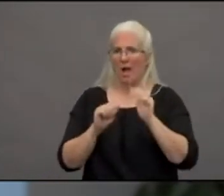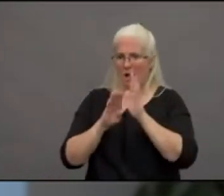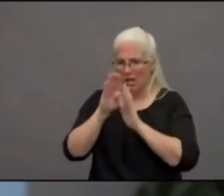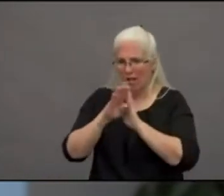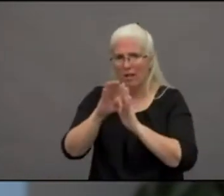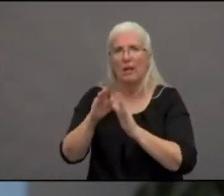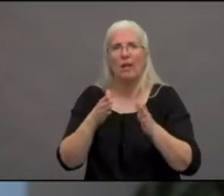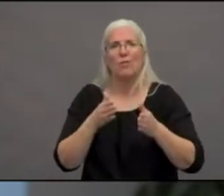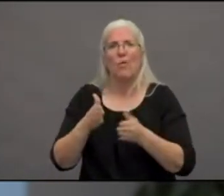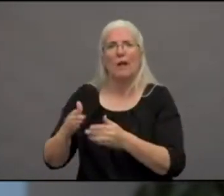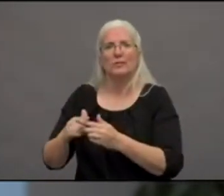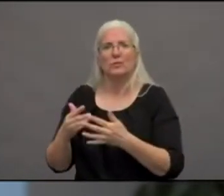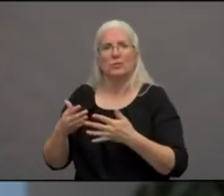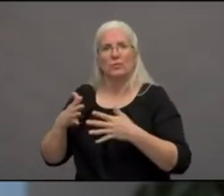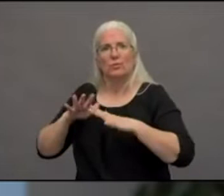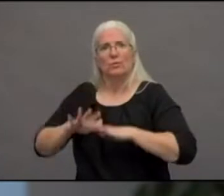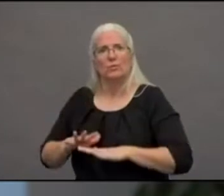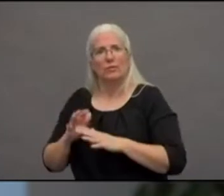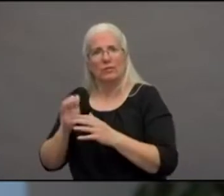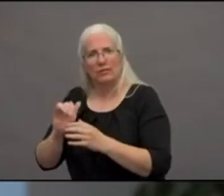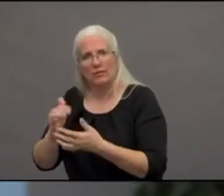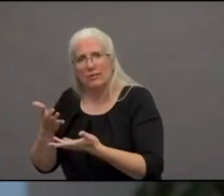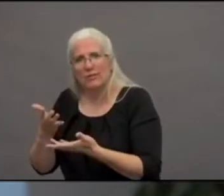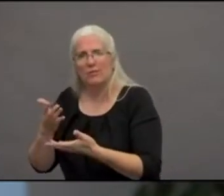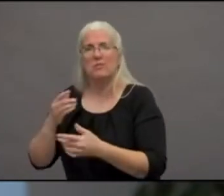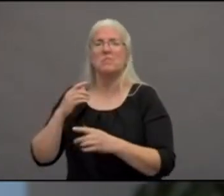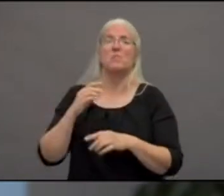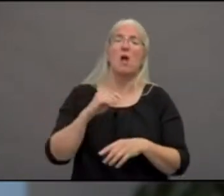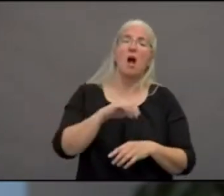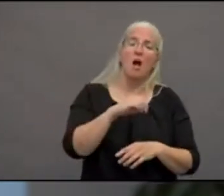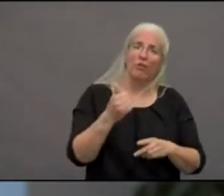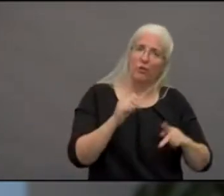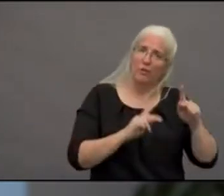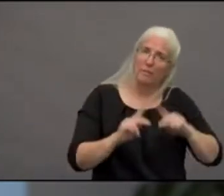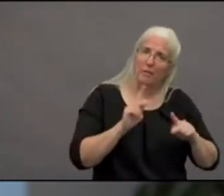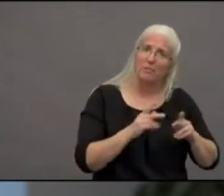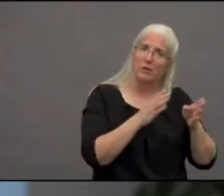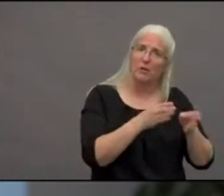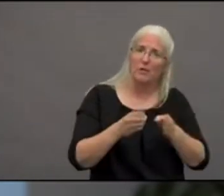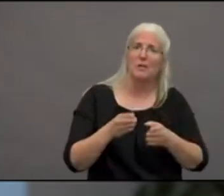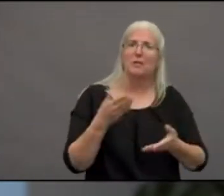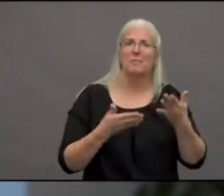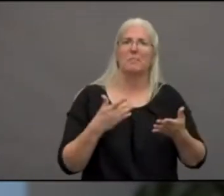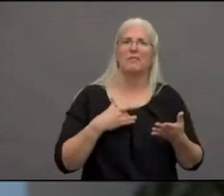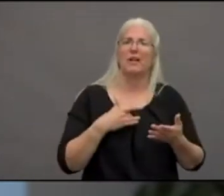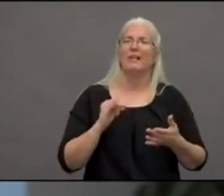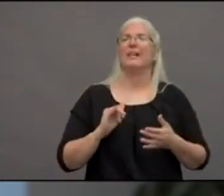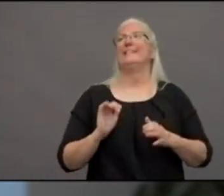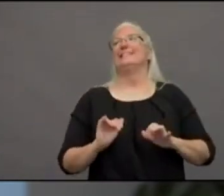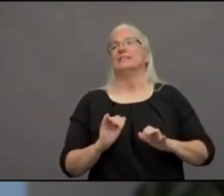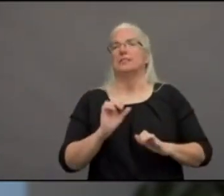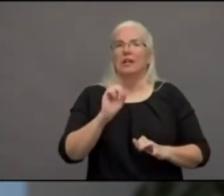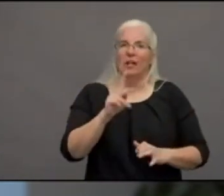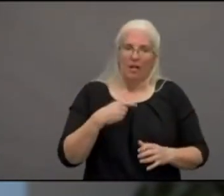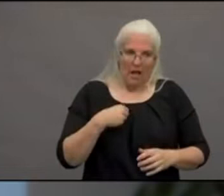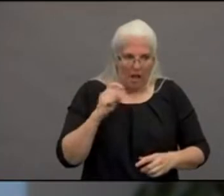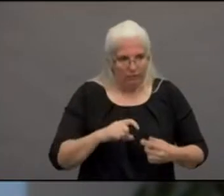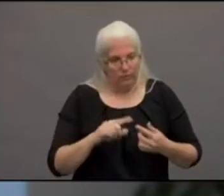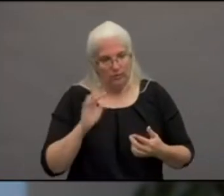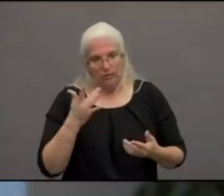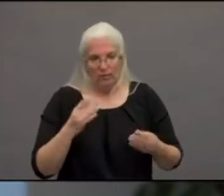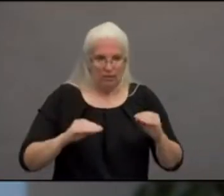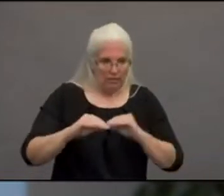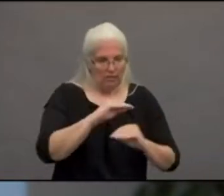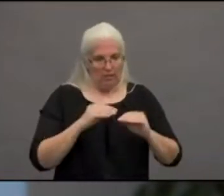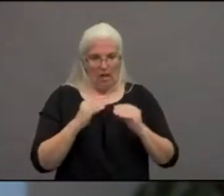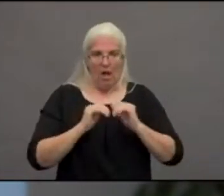overwhelming. For others, it's been more of a reorganization of our days. It's been adjusting kind of our routines and